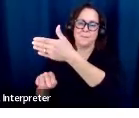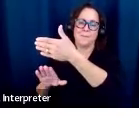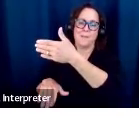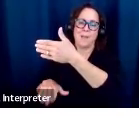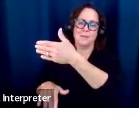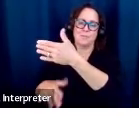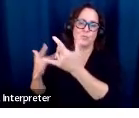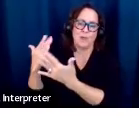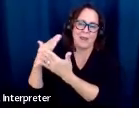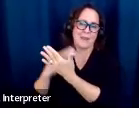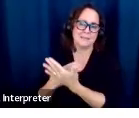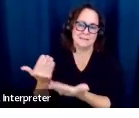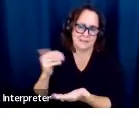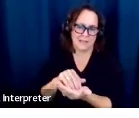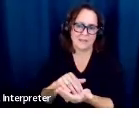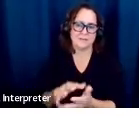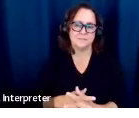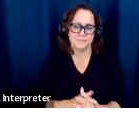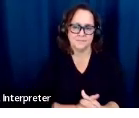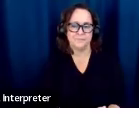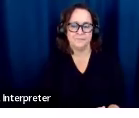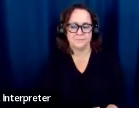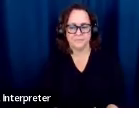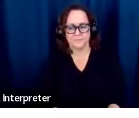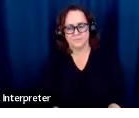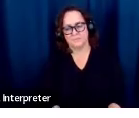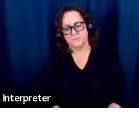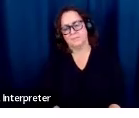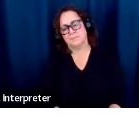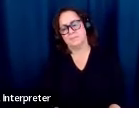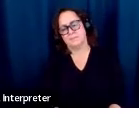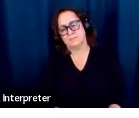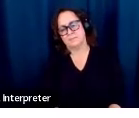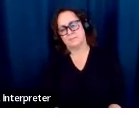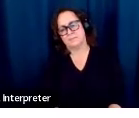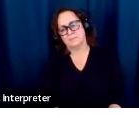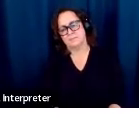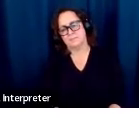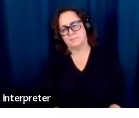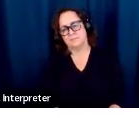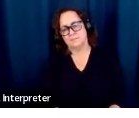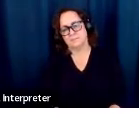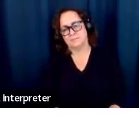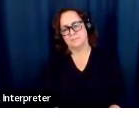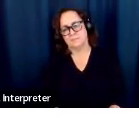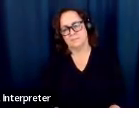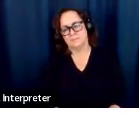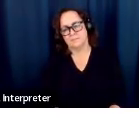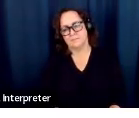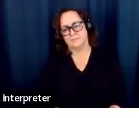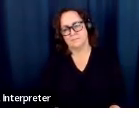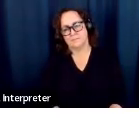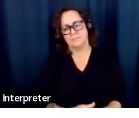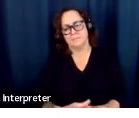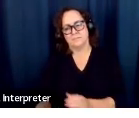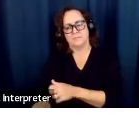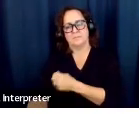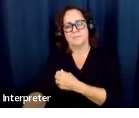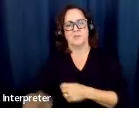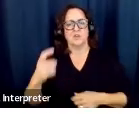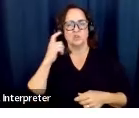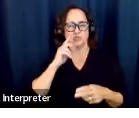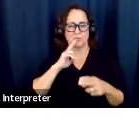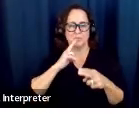placed at the bottom of the IDD waiver waiting list. Thank you, Eliana. And you just mentioned the crisis